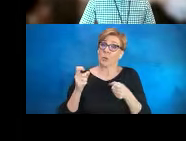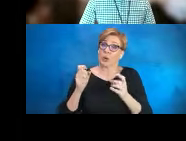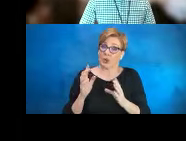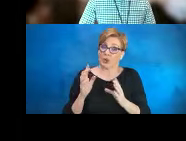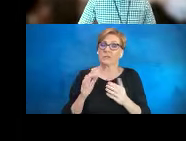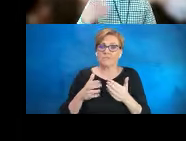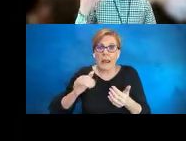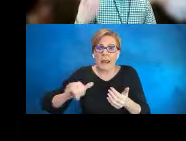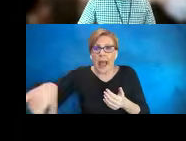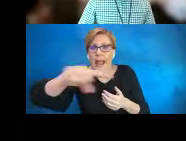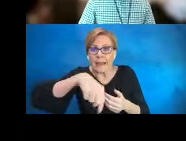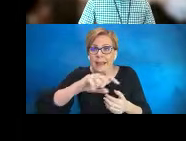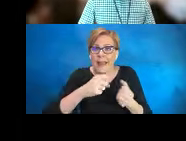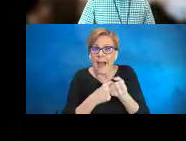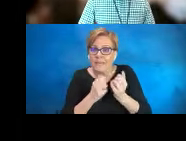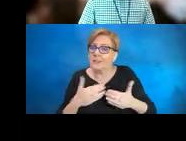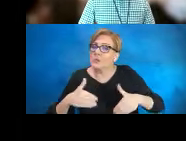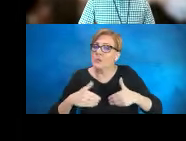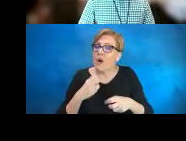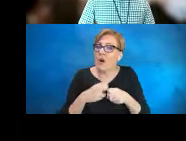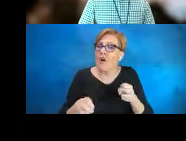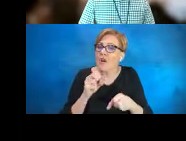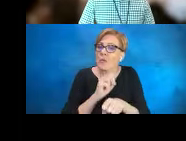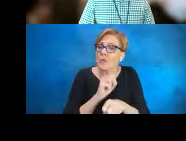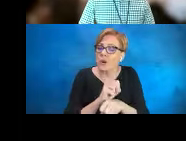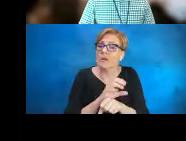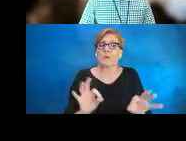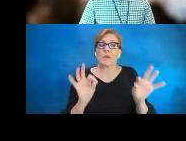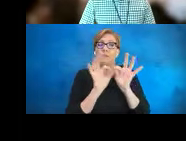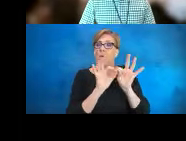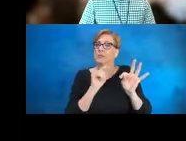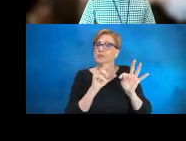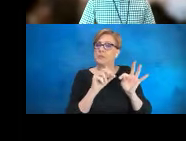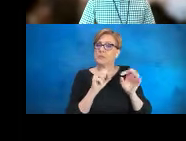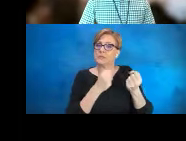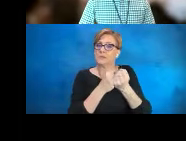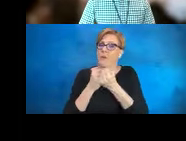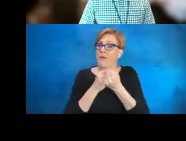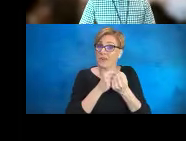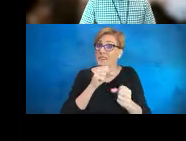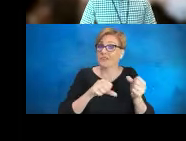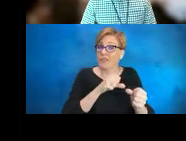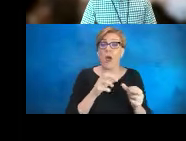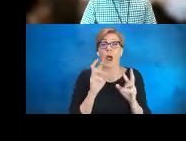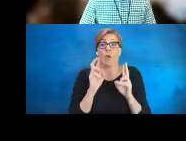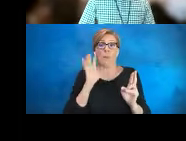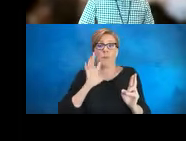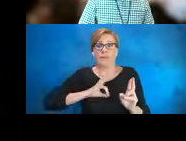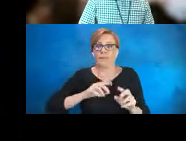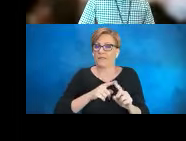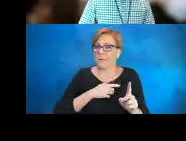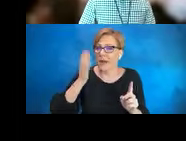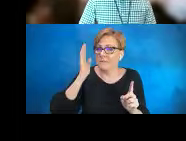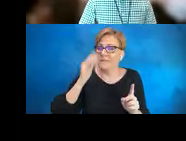that y'all get something out of the info that I have to share later. Glad to be here. Thank, yes, thank you so much, Stephen. We